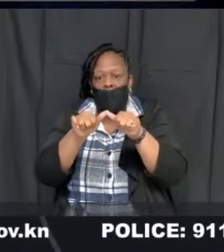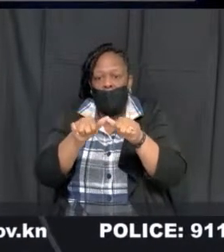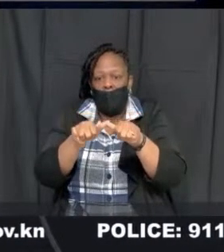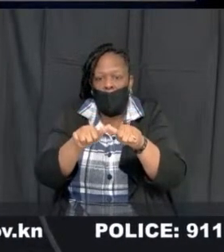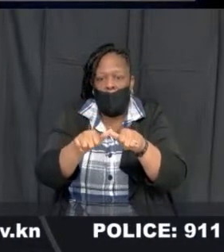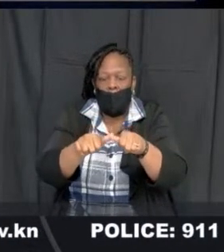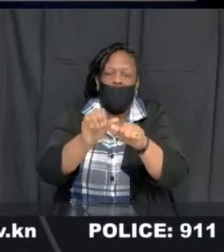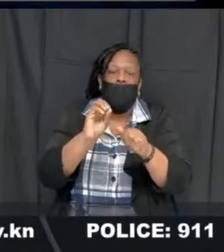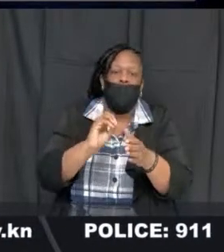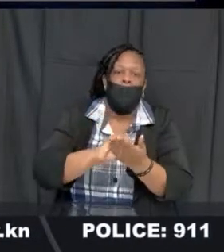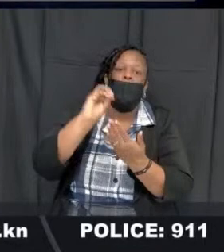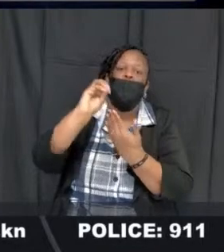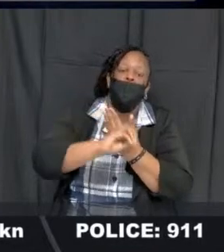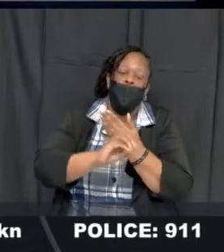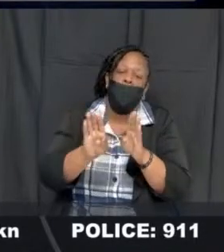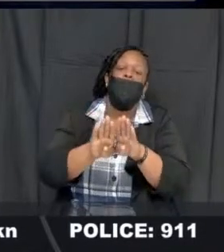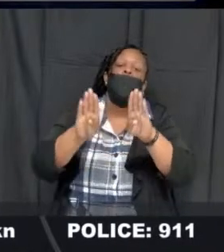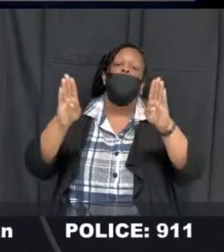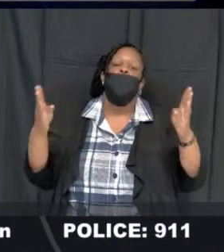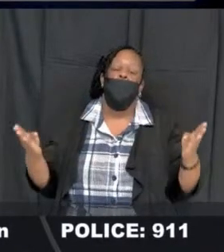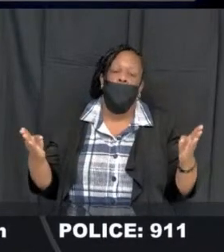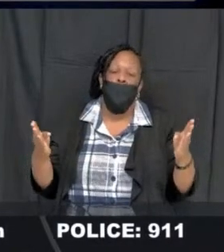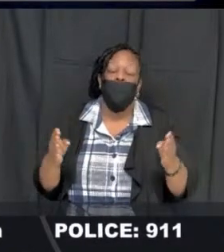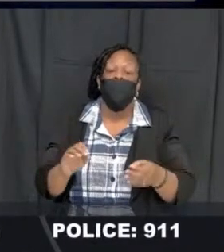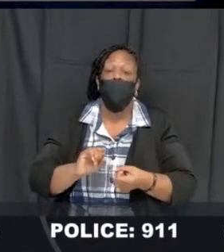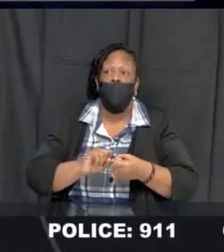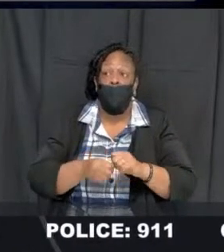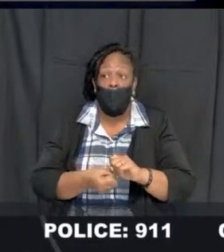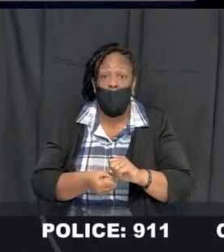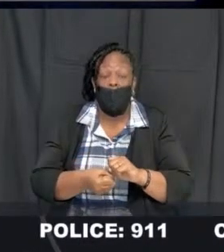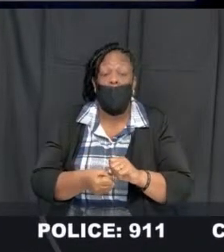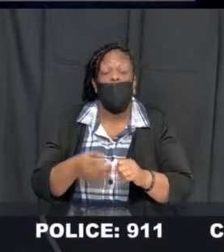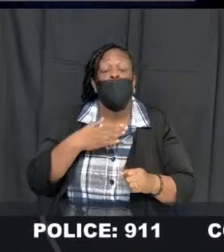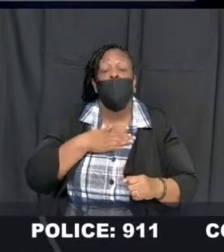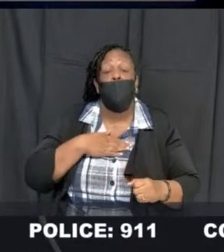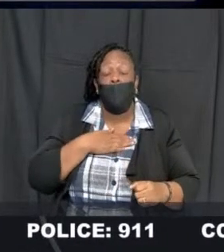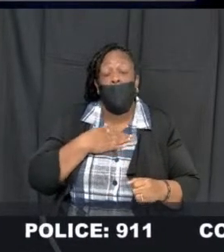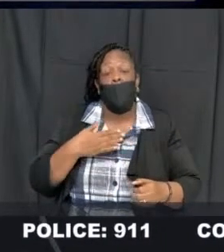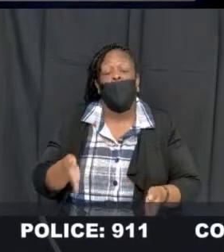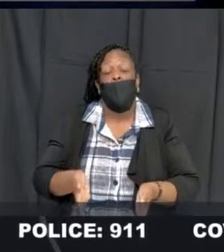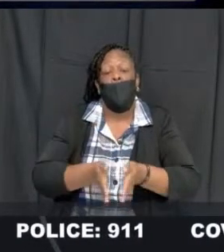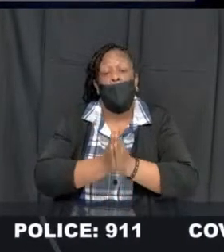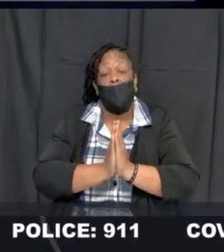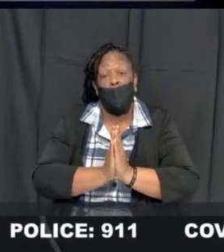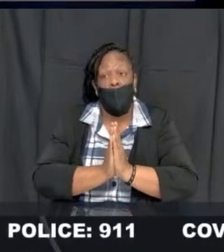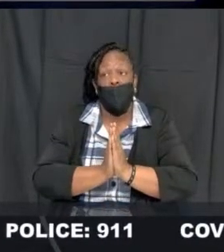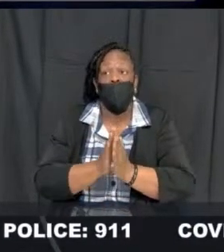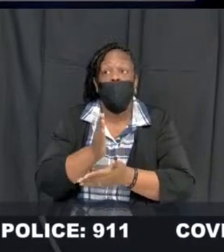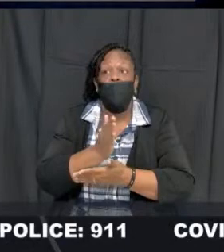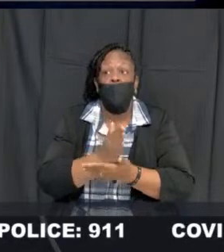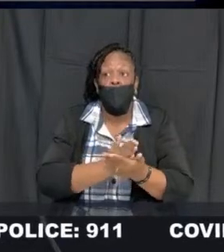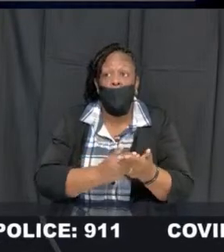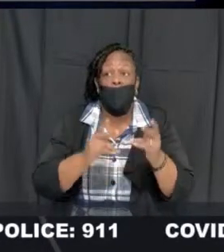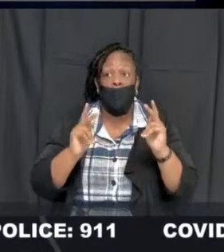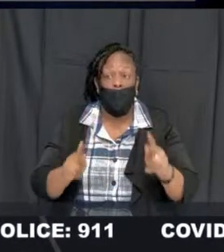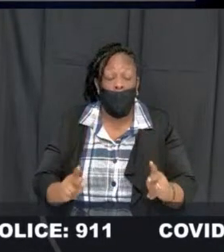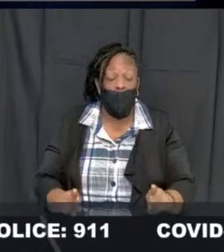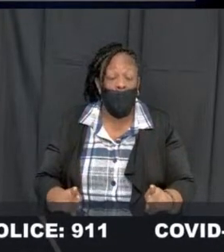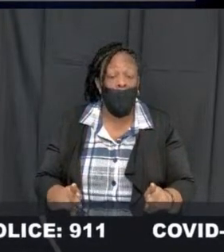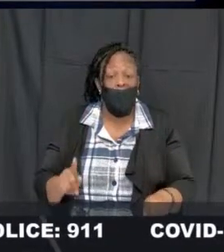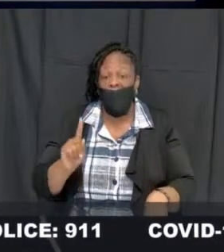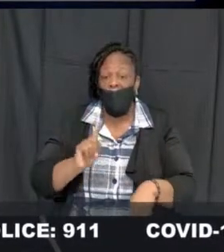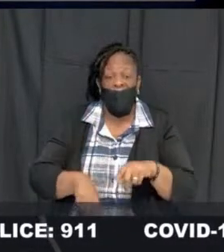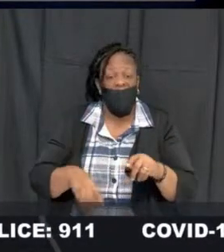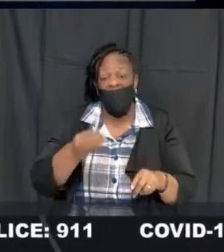14-day quarantine. We're talking 5 months ago, and we're here. Many of you cannot even afford to feed your